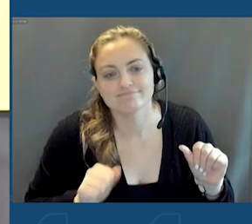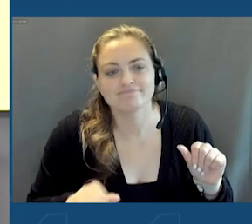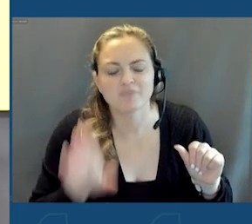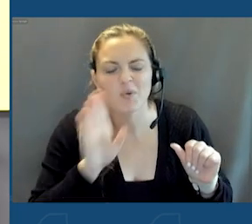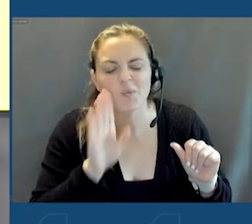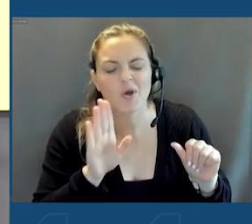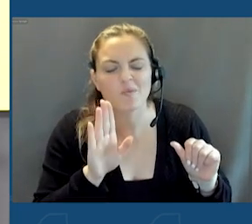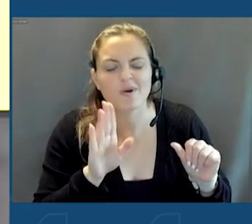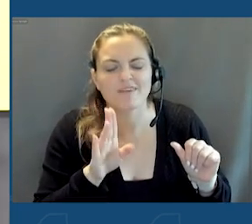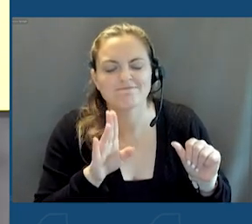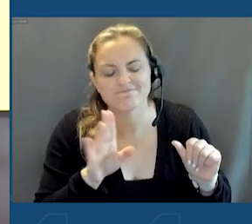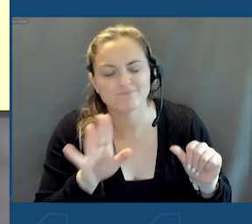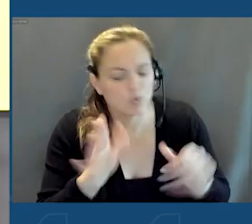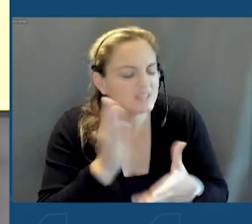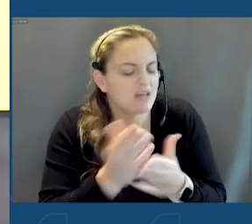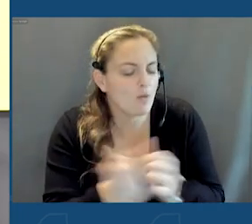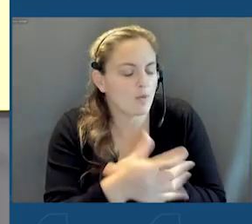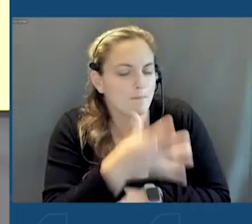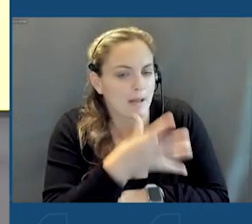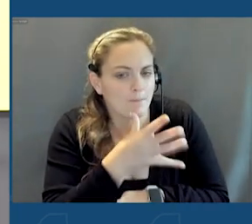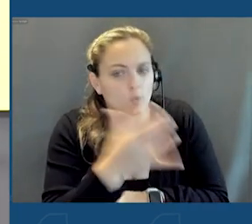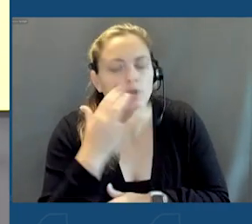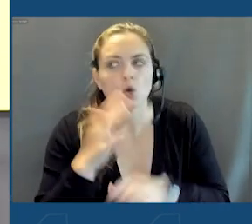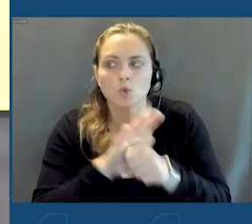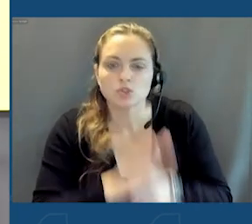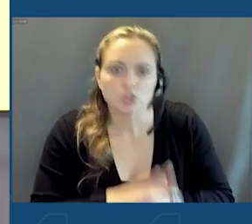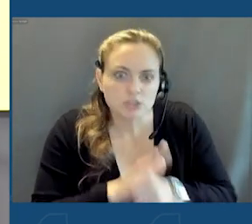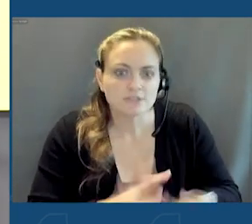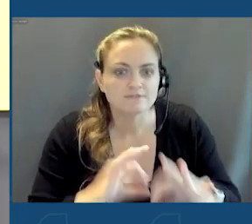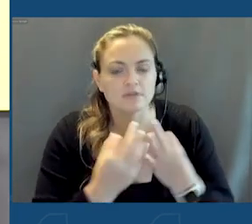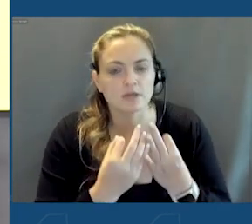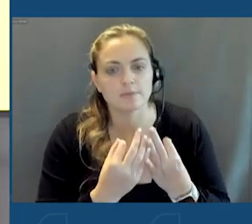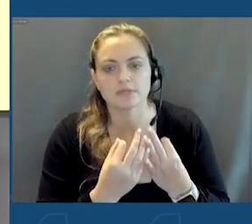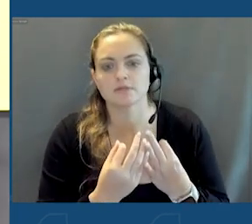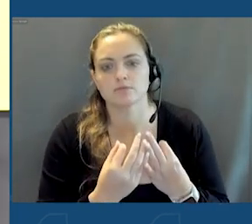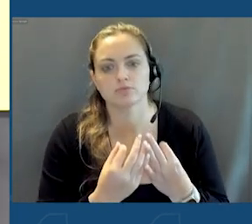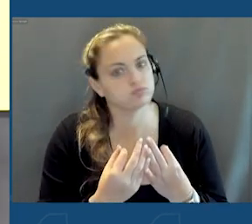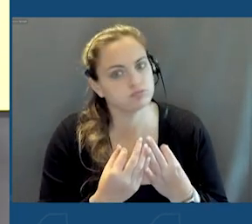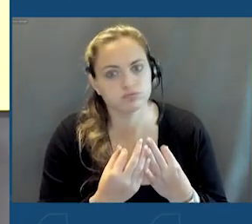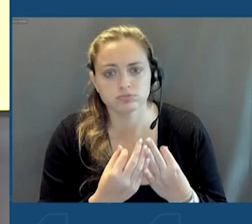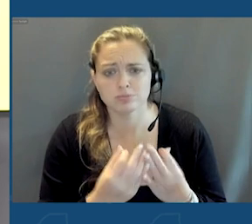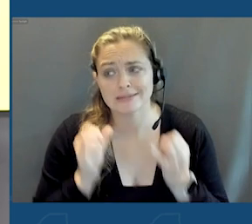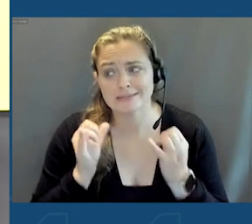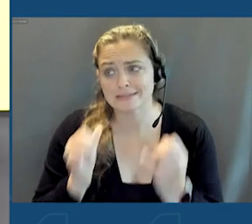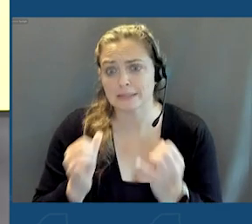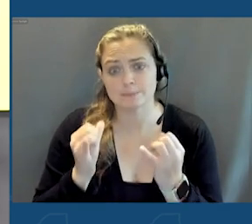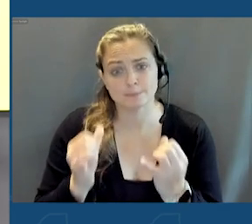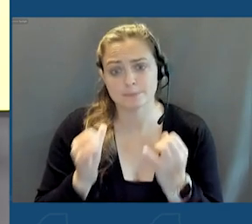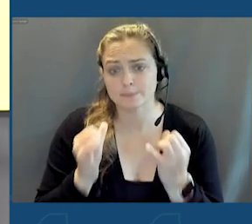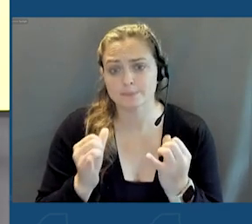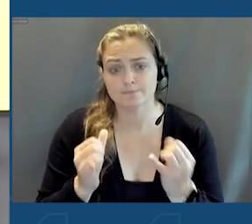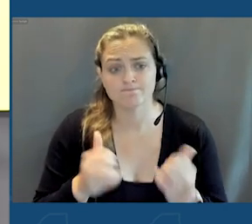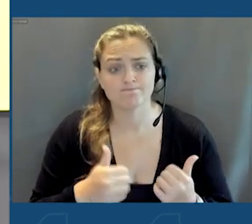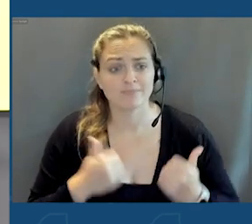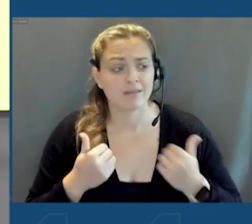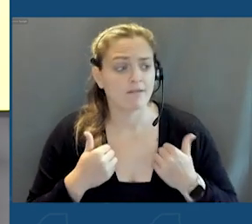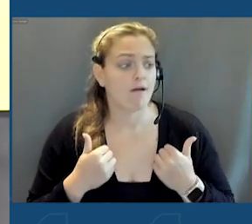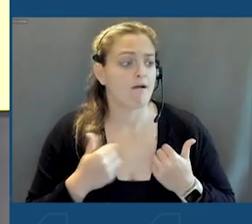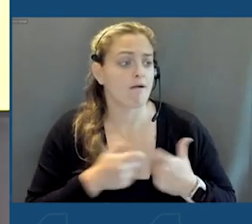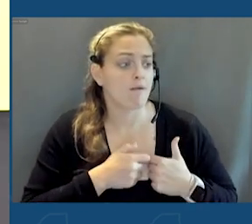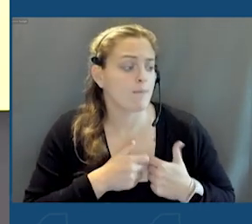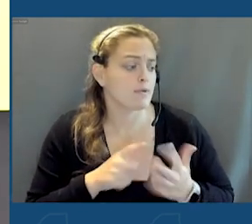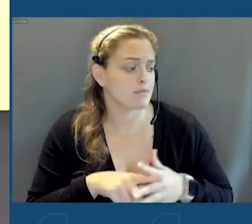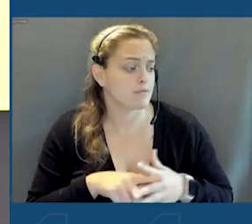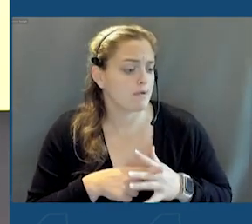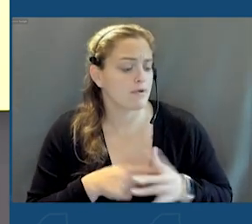stop at mother because I know the stress is on our families. I had the same stress on me, young couple starting out. I'd